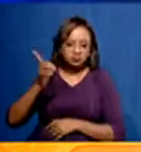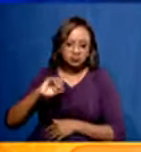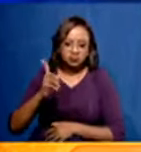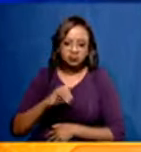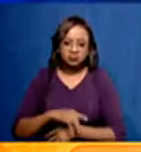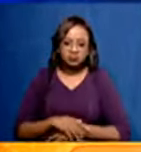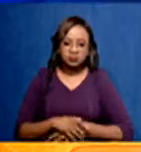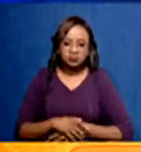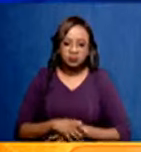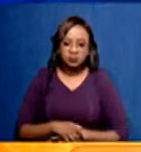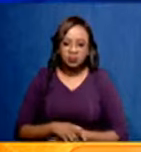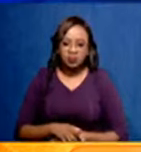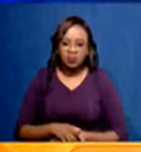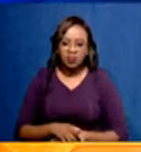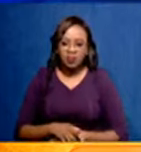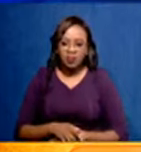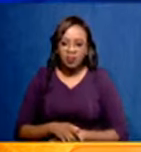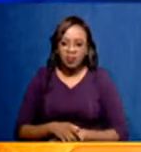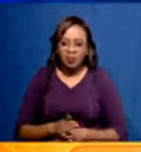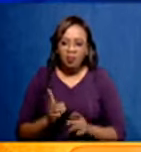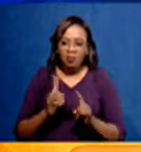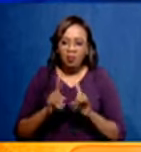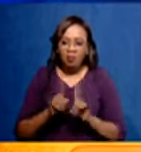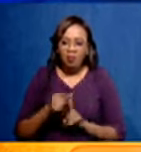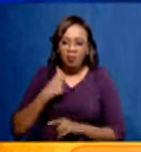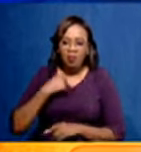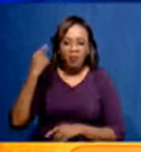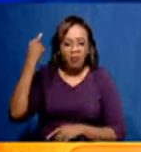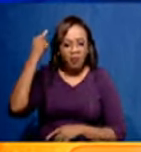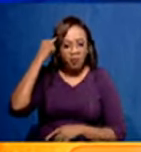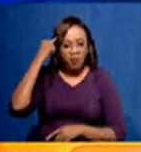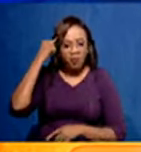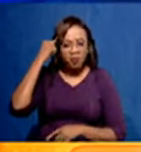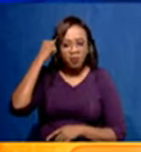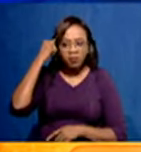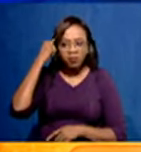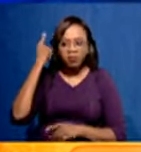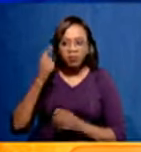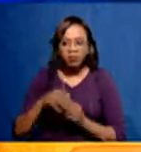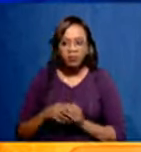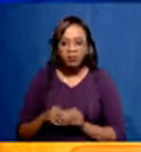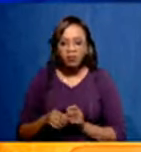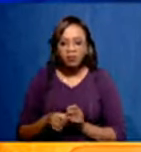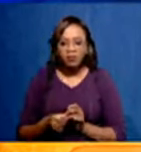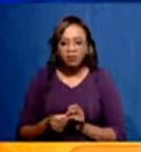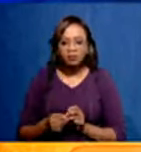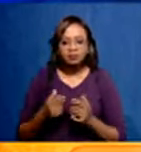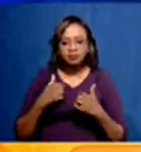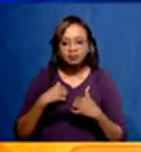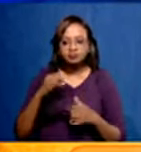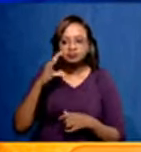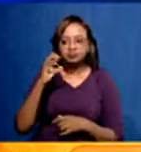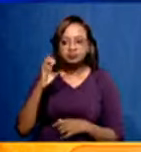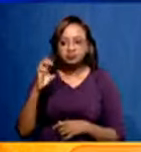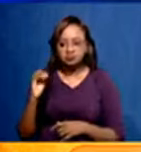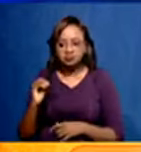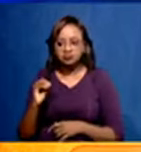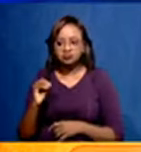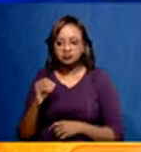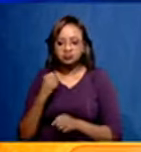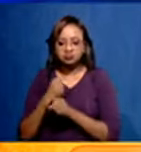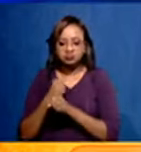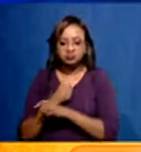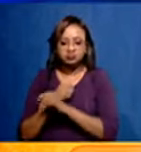think, maybe I'm an active scholar. I'm a CEO in my day job, but